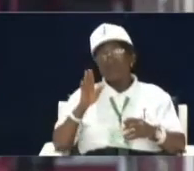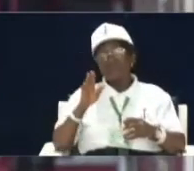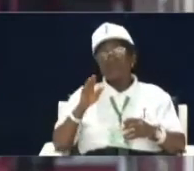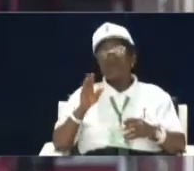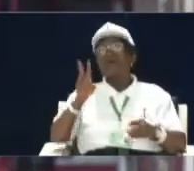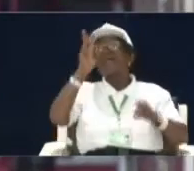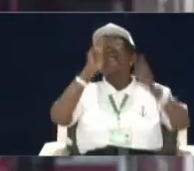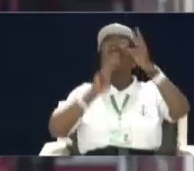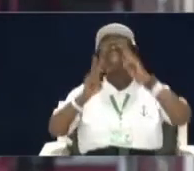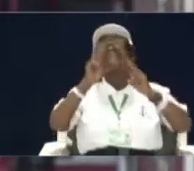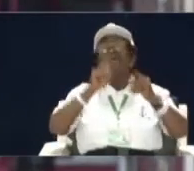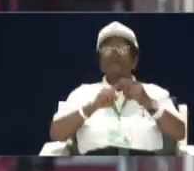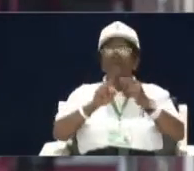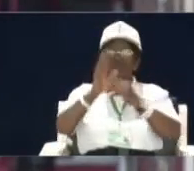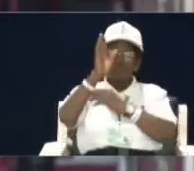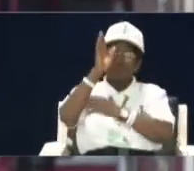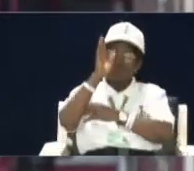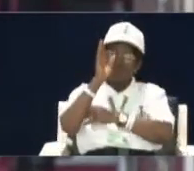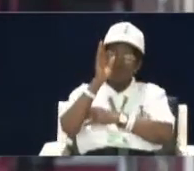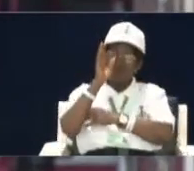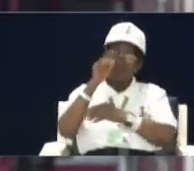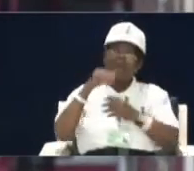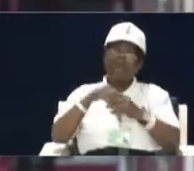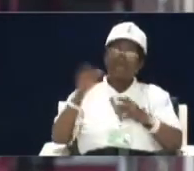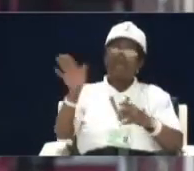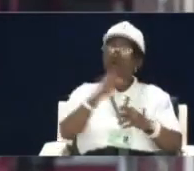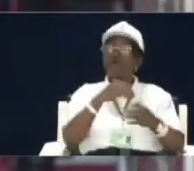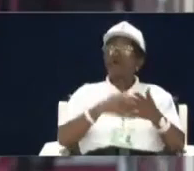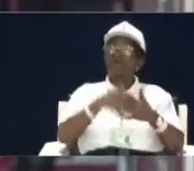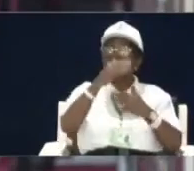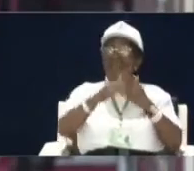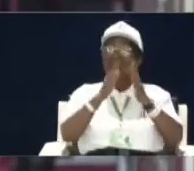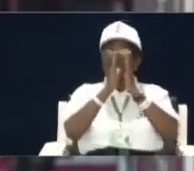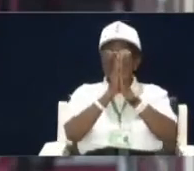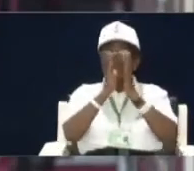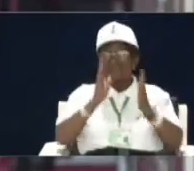Cry to God in your next prayer. God,